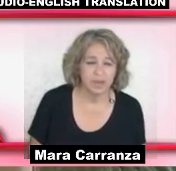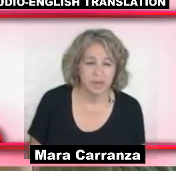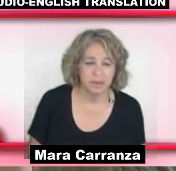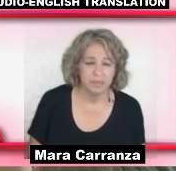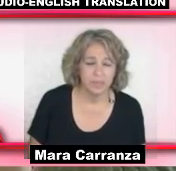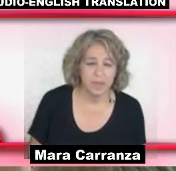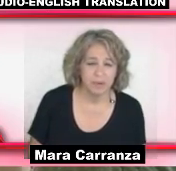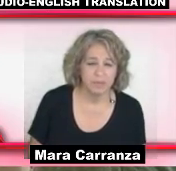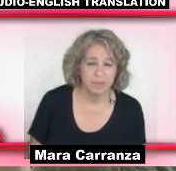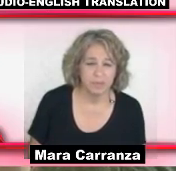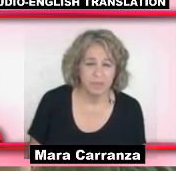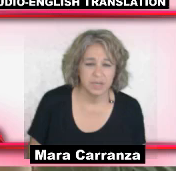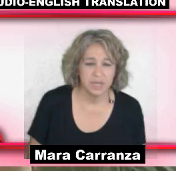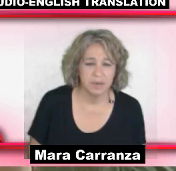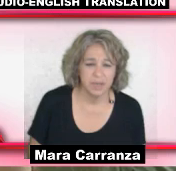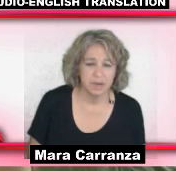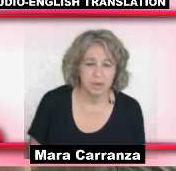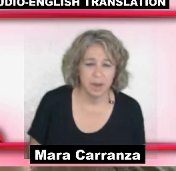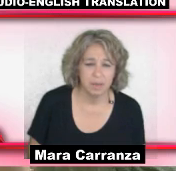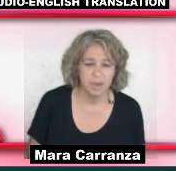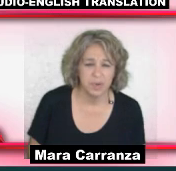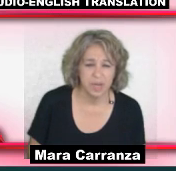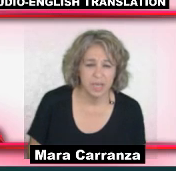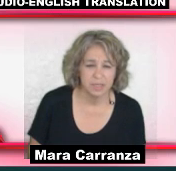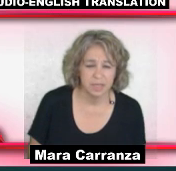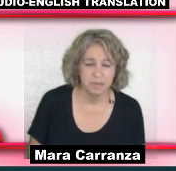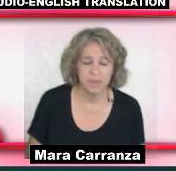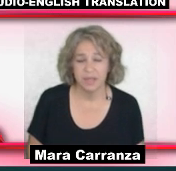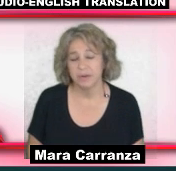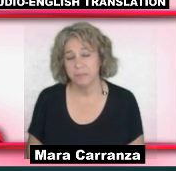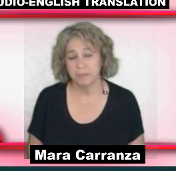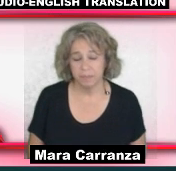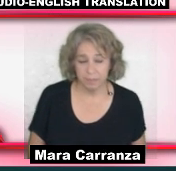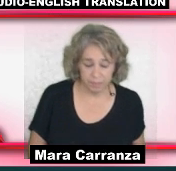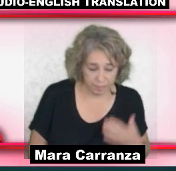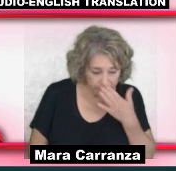of the time that Jaime Bonilla is going to be